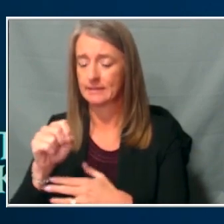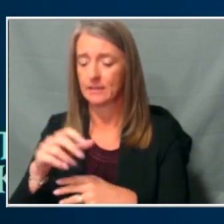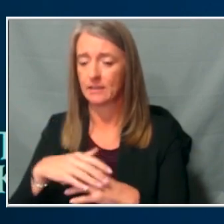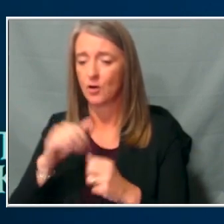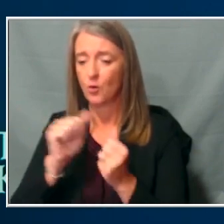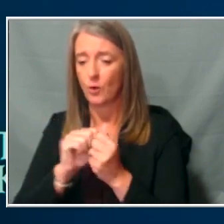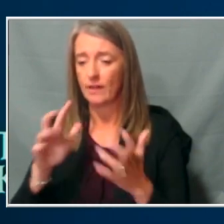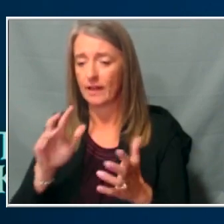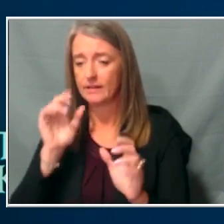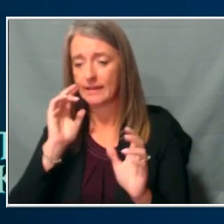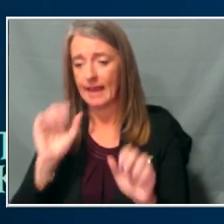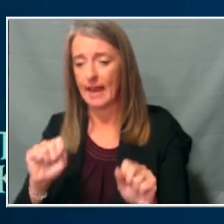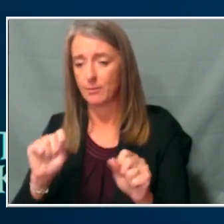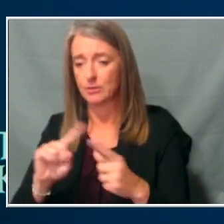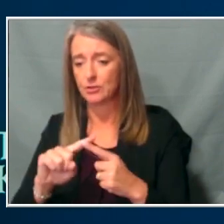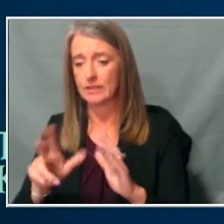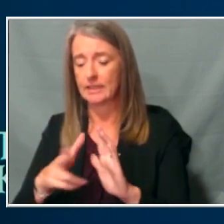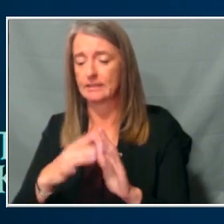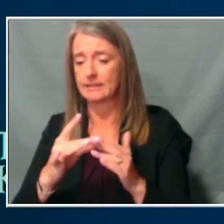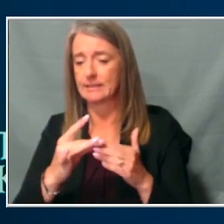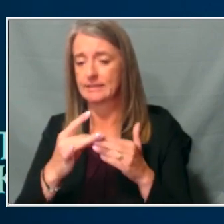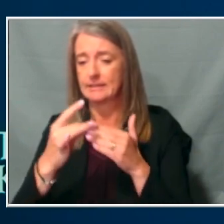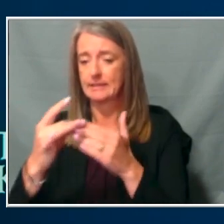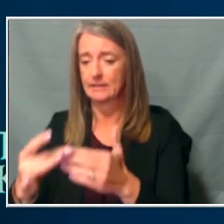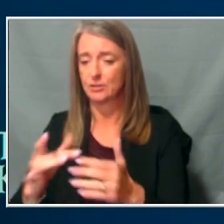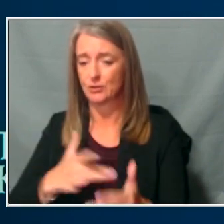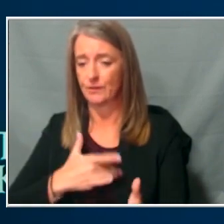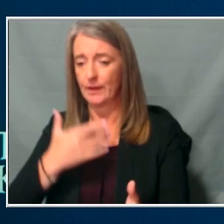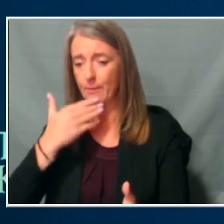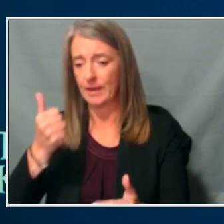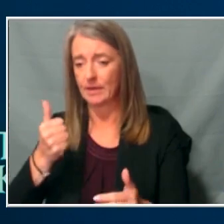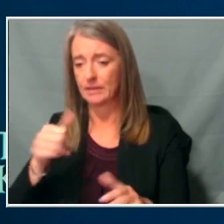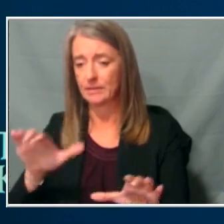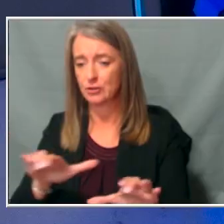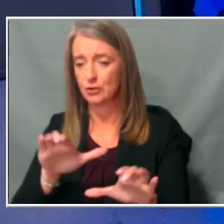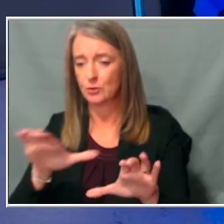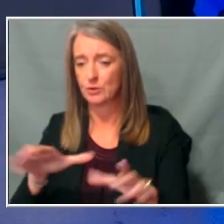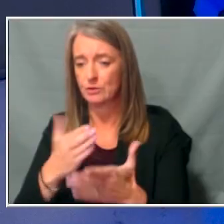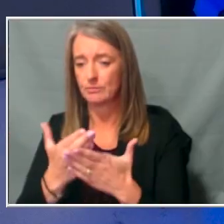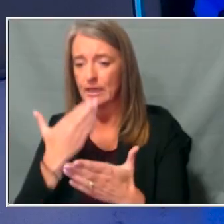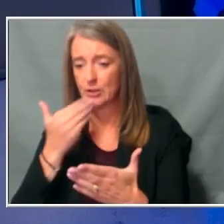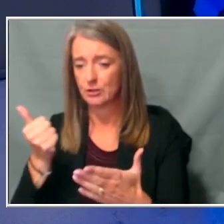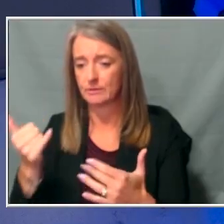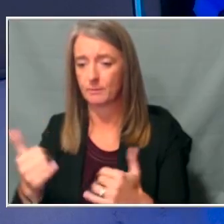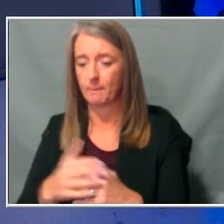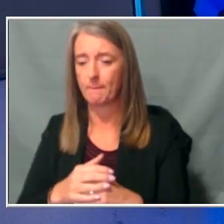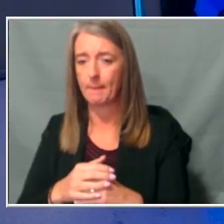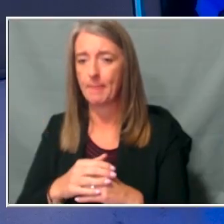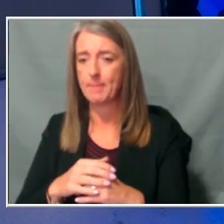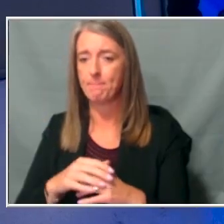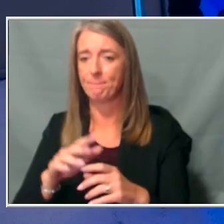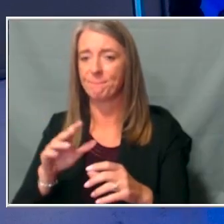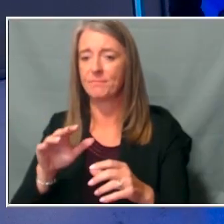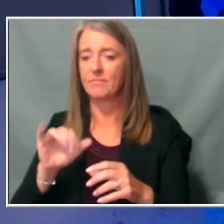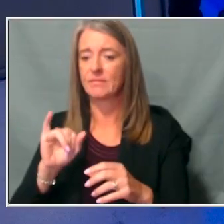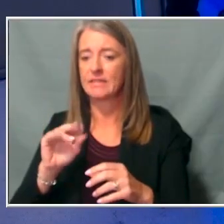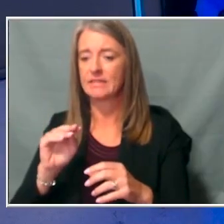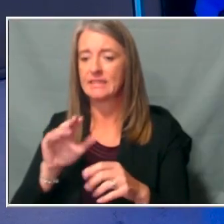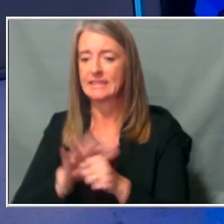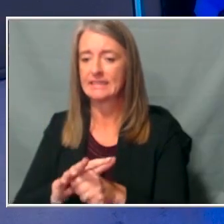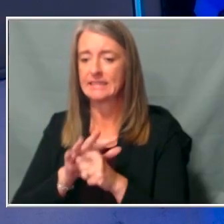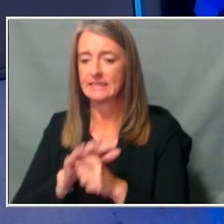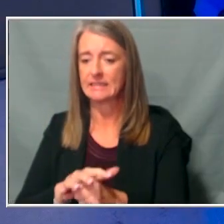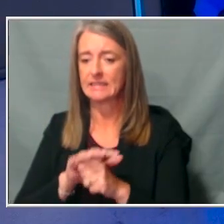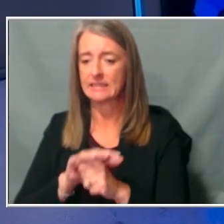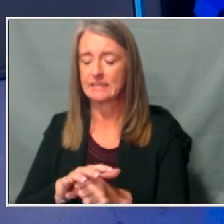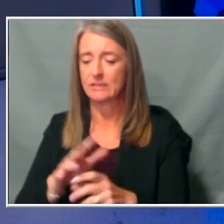would have been able to get her guidance to feel better and to get her where she's at now. Yen wants to know, does intense emotional distress caused by high